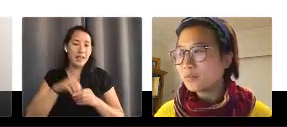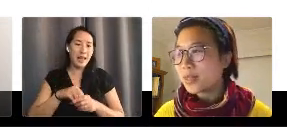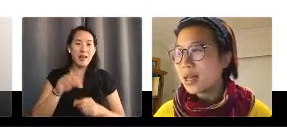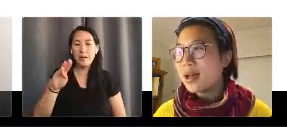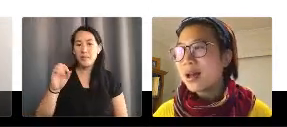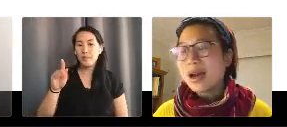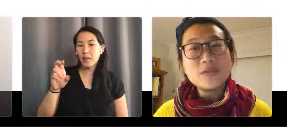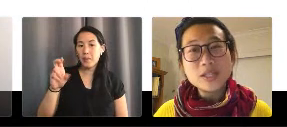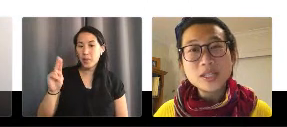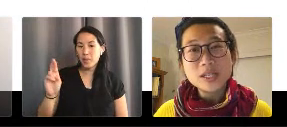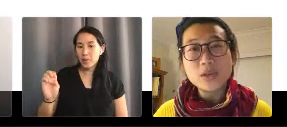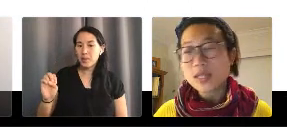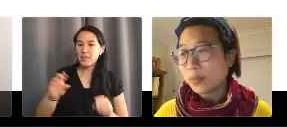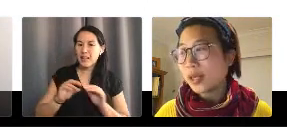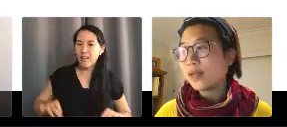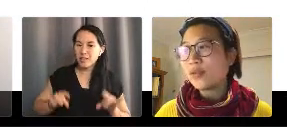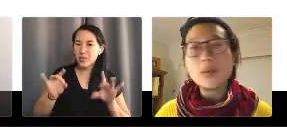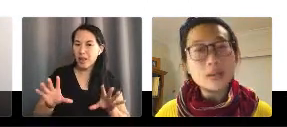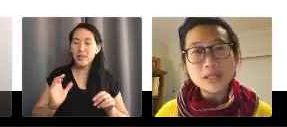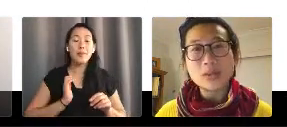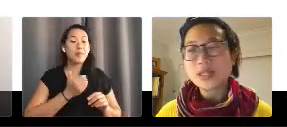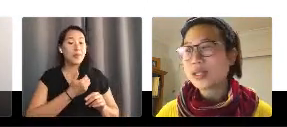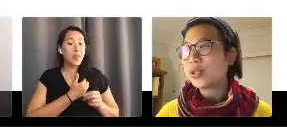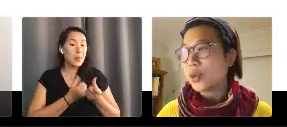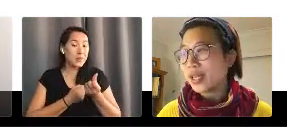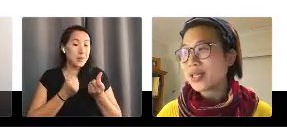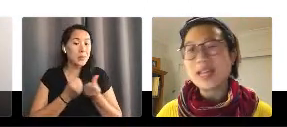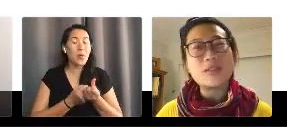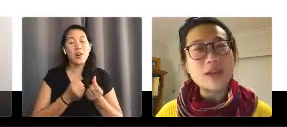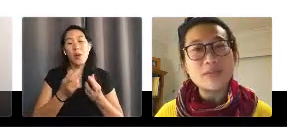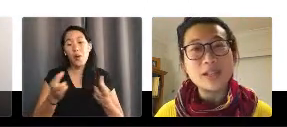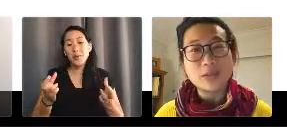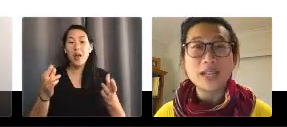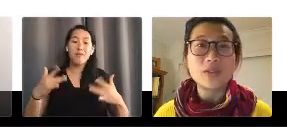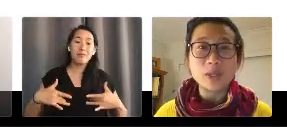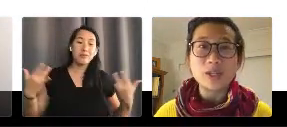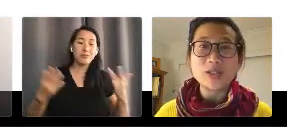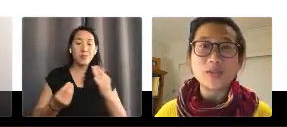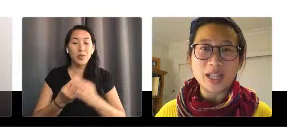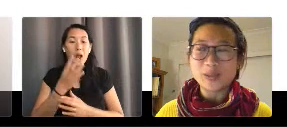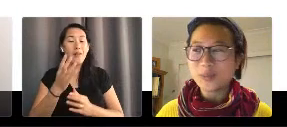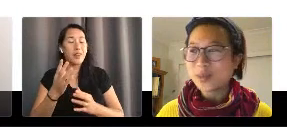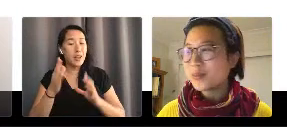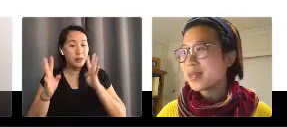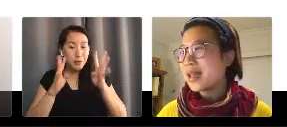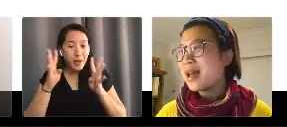Australia. Our vision is for supportive, well-resourced, joyous, and thriving creative communities of